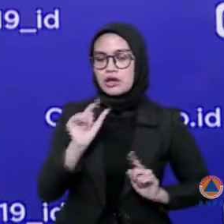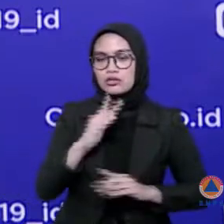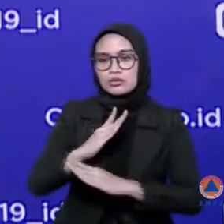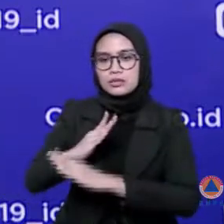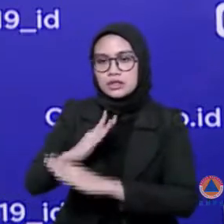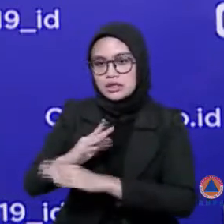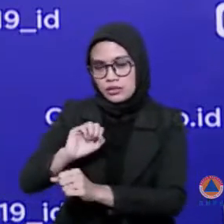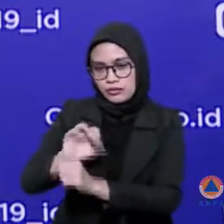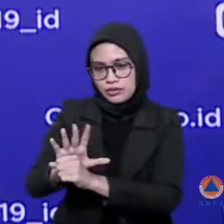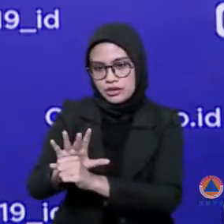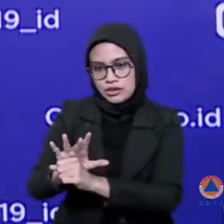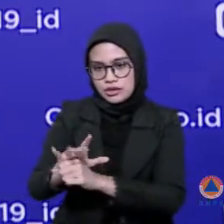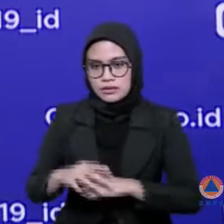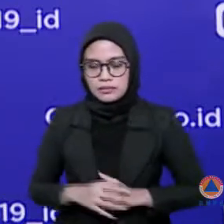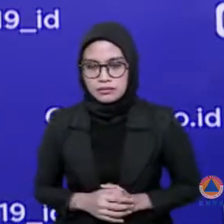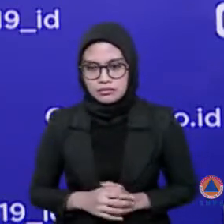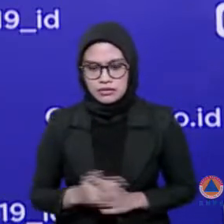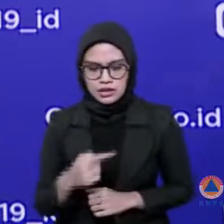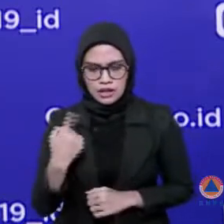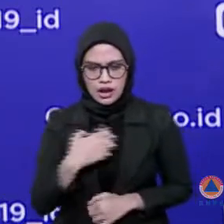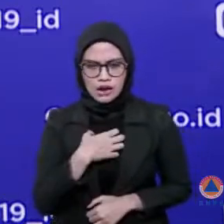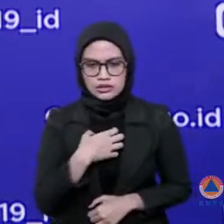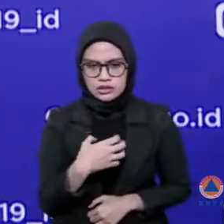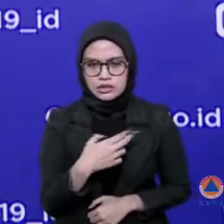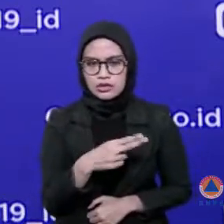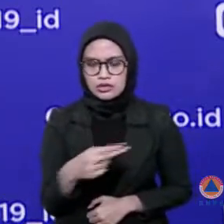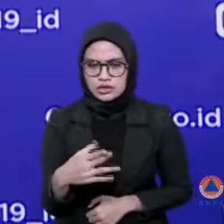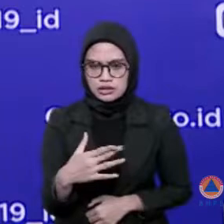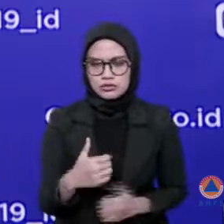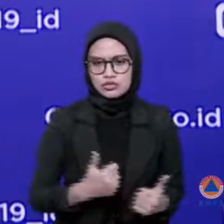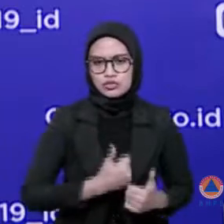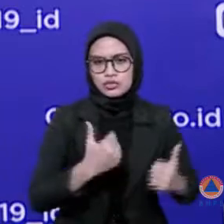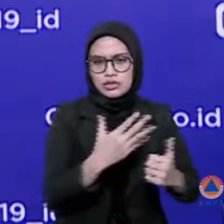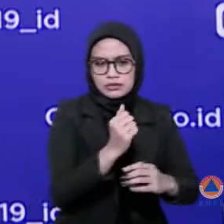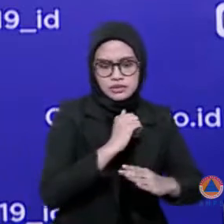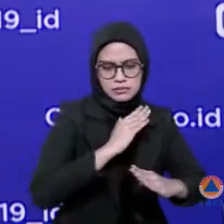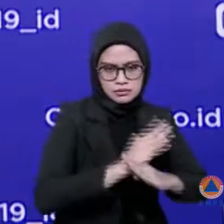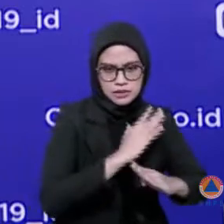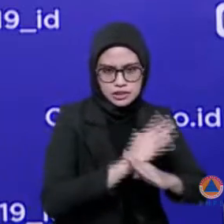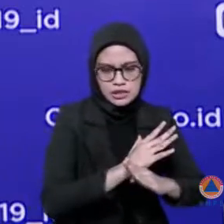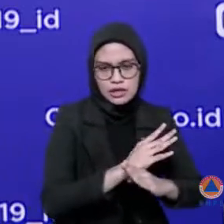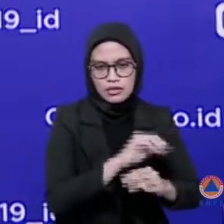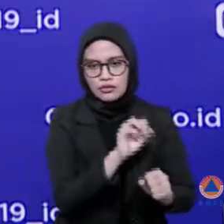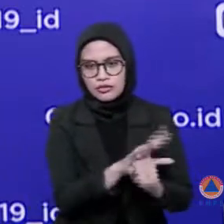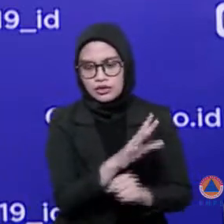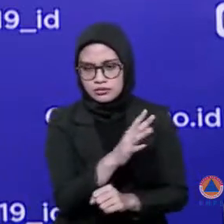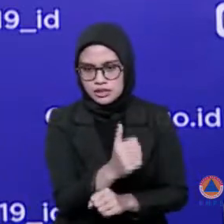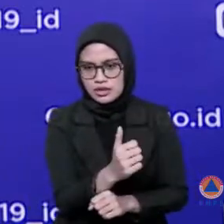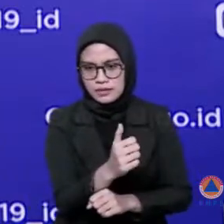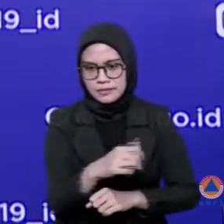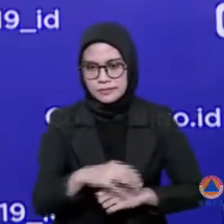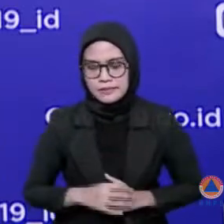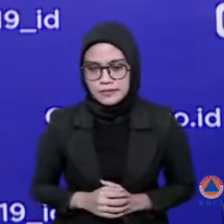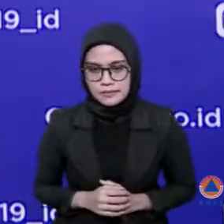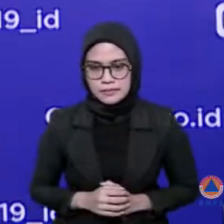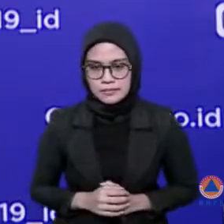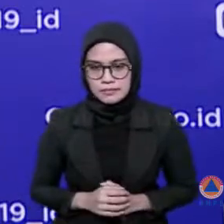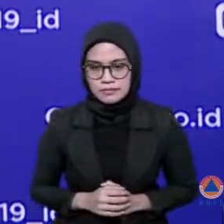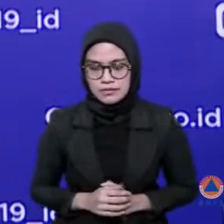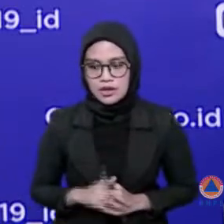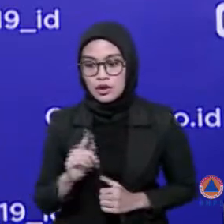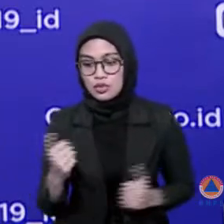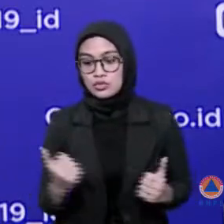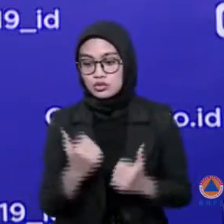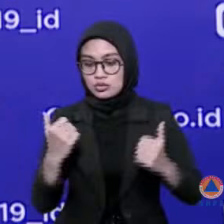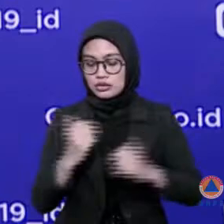transmission rate. We believe that Indonesia's success in reducing national cases will have a major impact